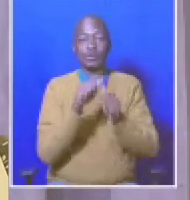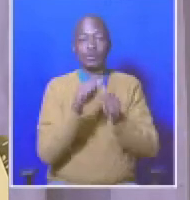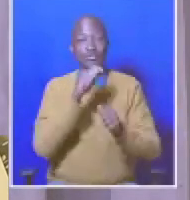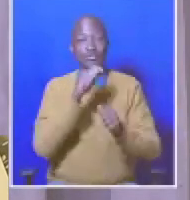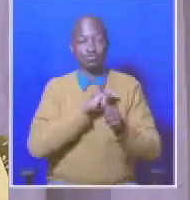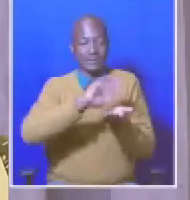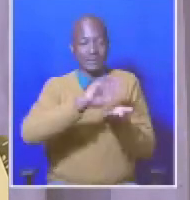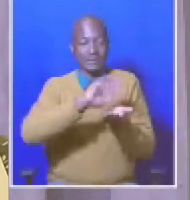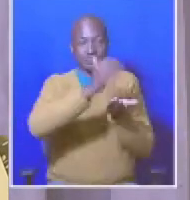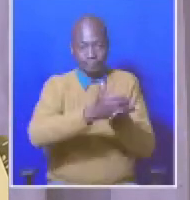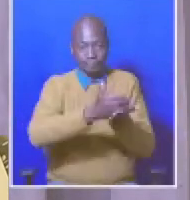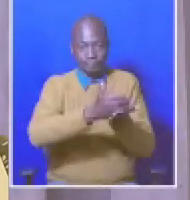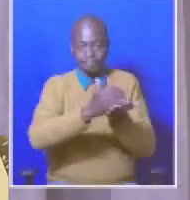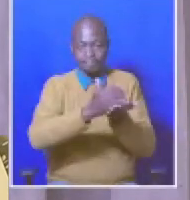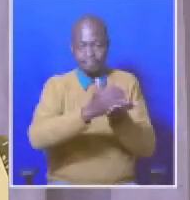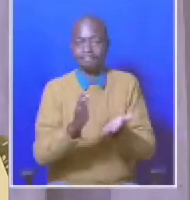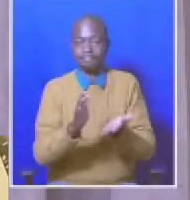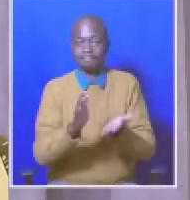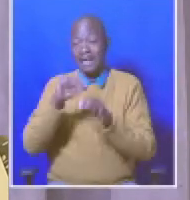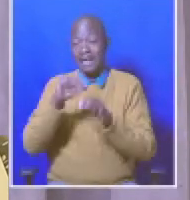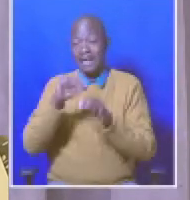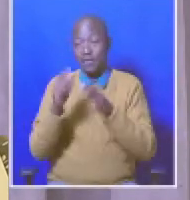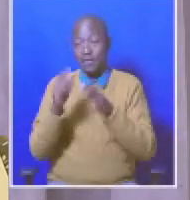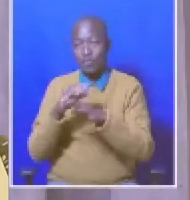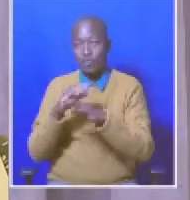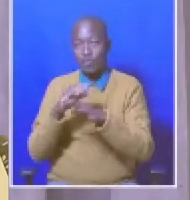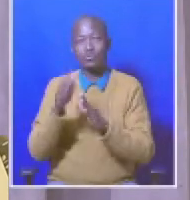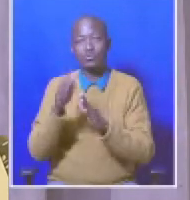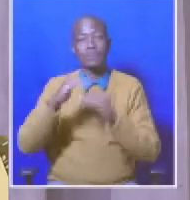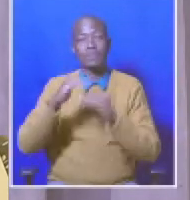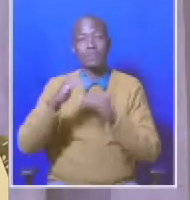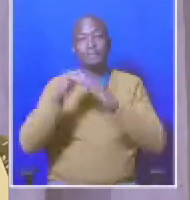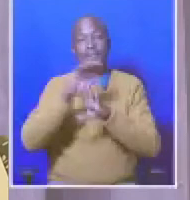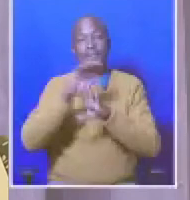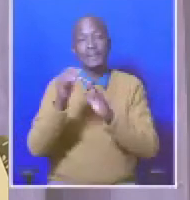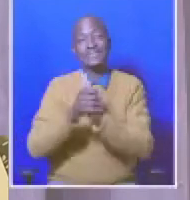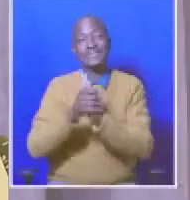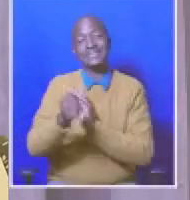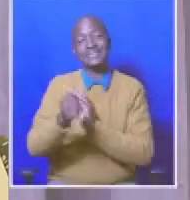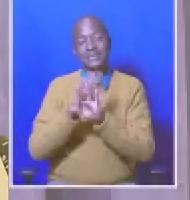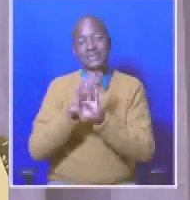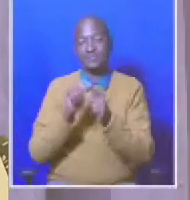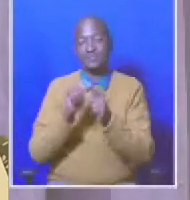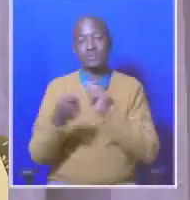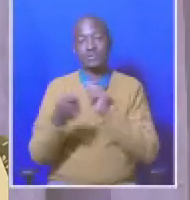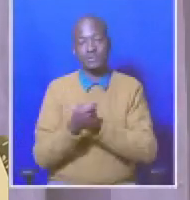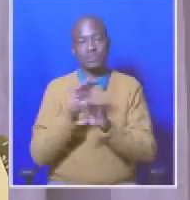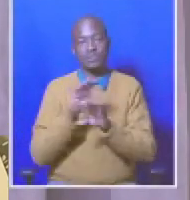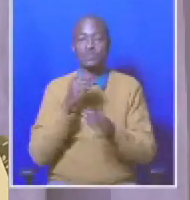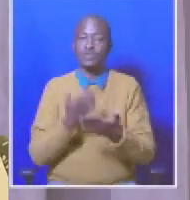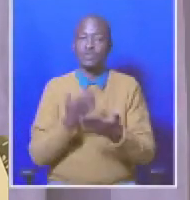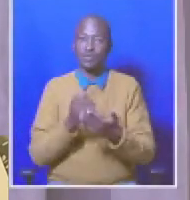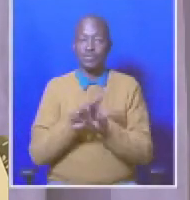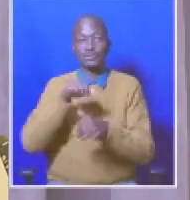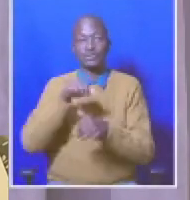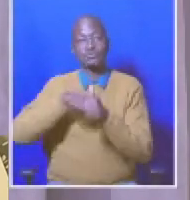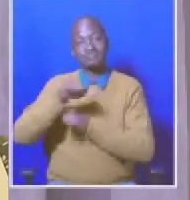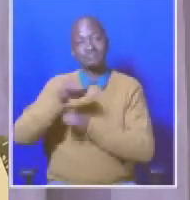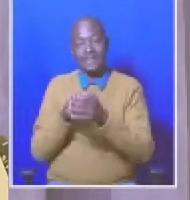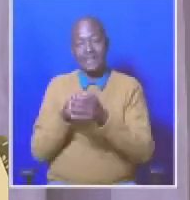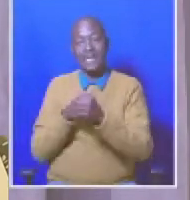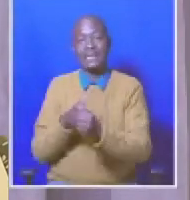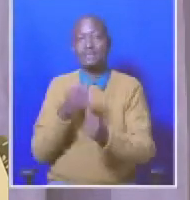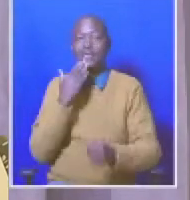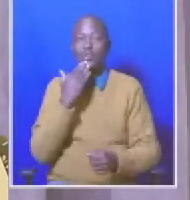one focused on building skills for transformation in the economy and society led by the